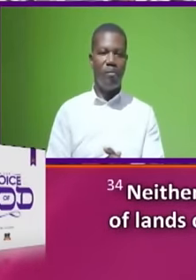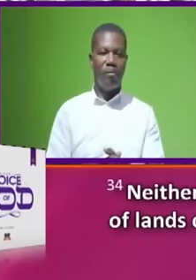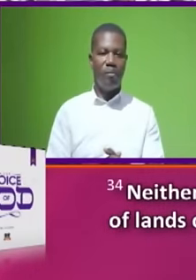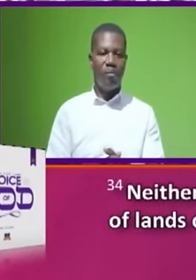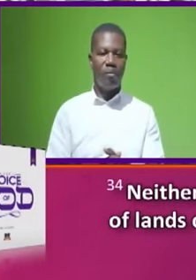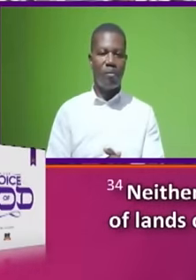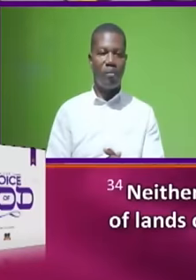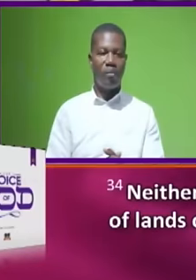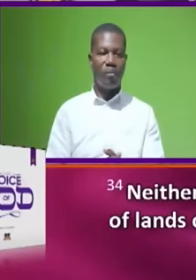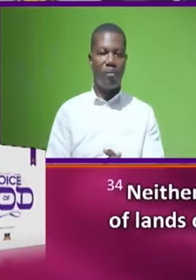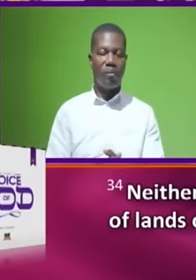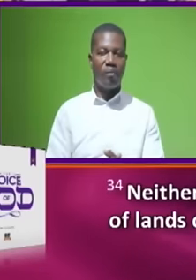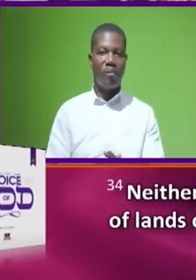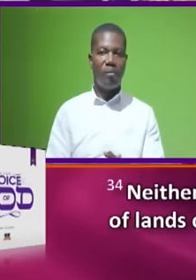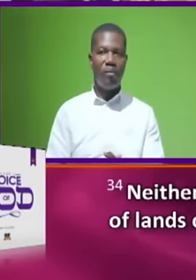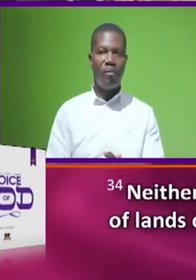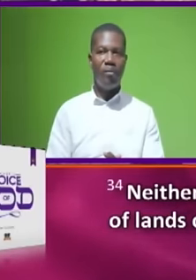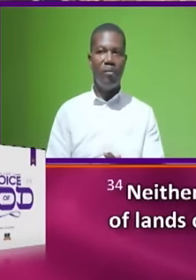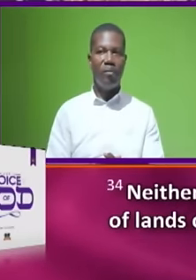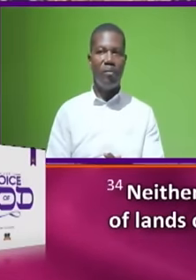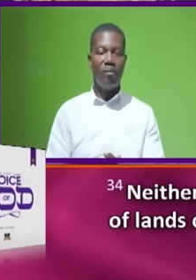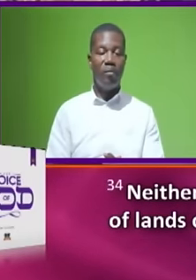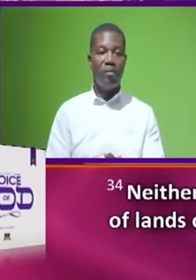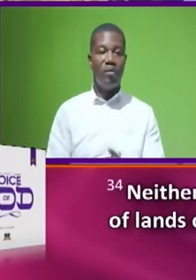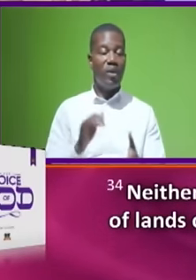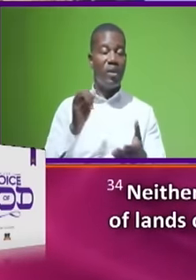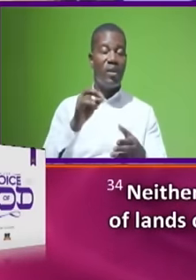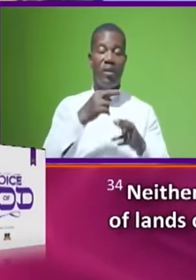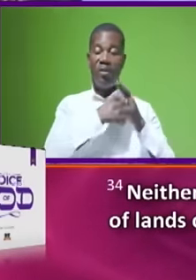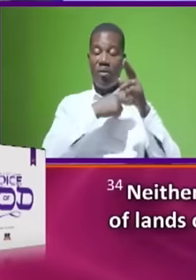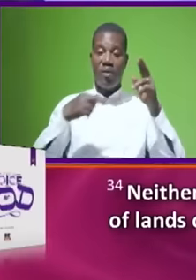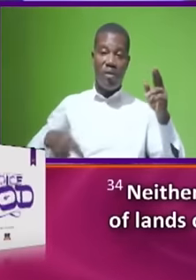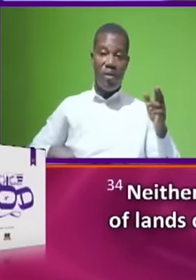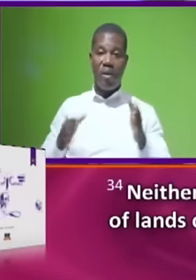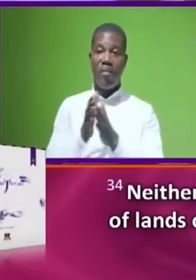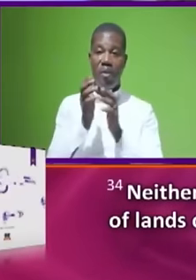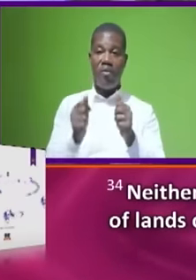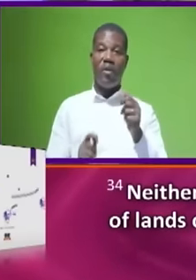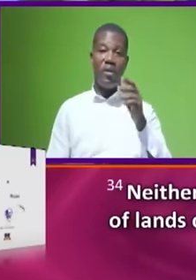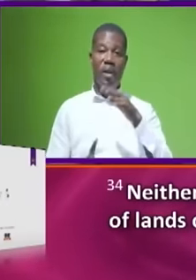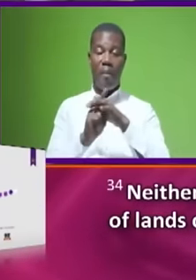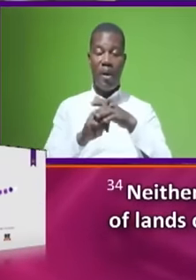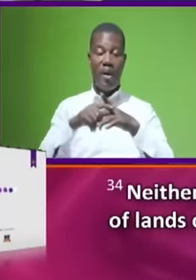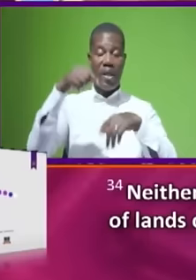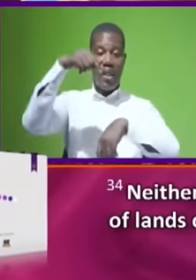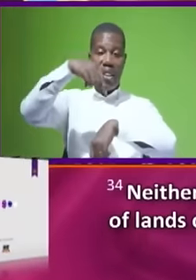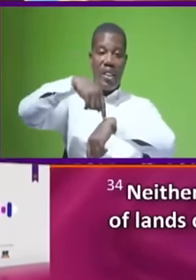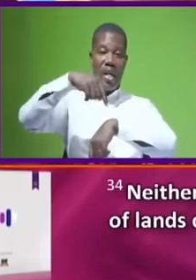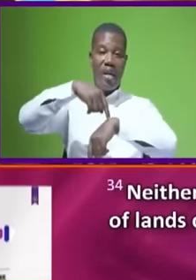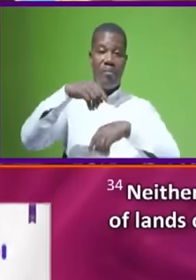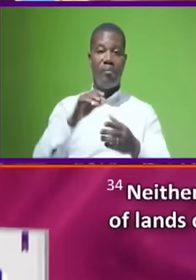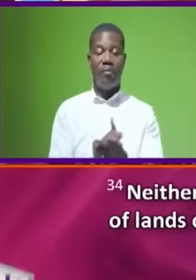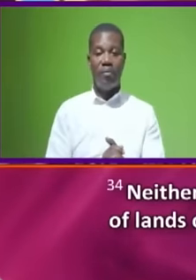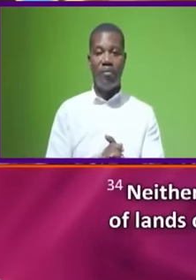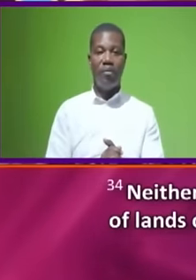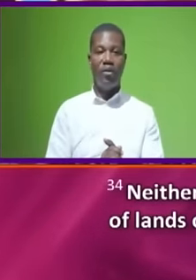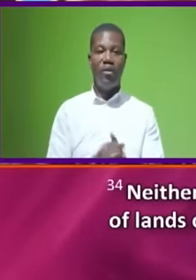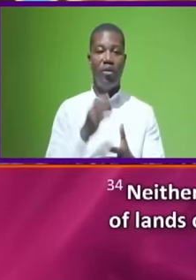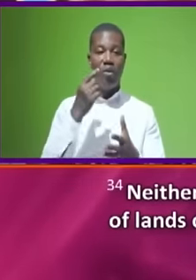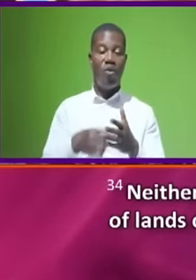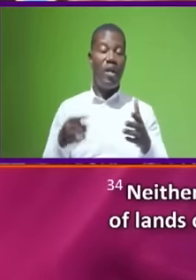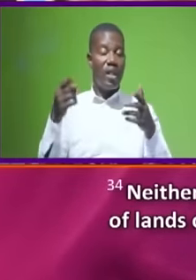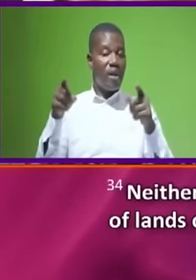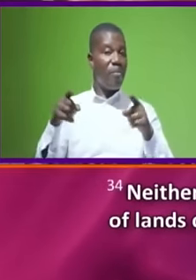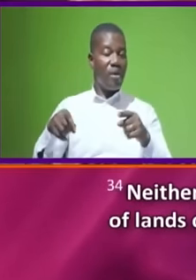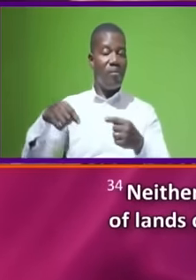Ah, Philadelphia, believers, P.A. Sabre. Where Philadelphia or believers emerged during those days. Yeah, of course. Son.